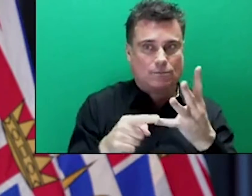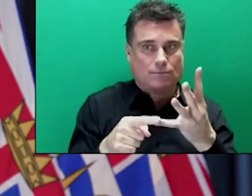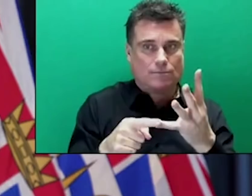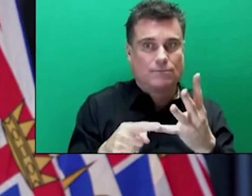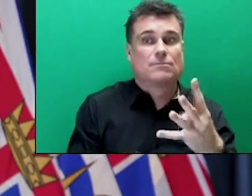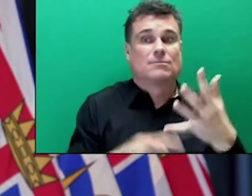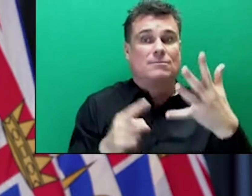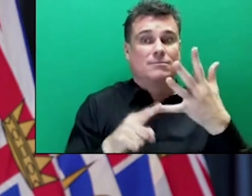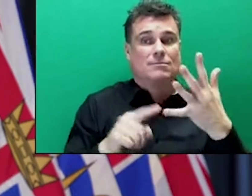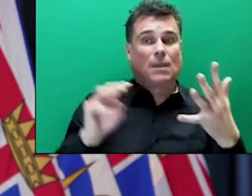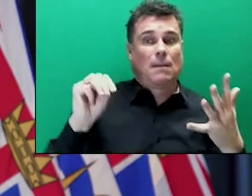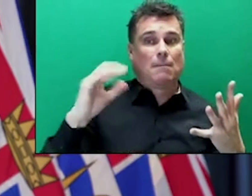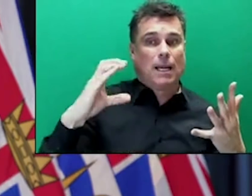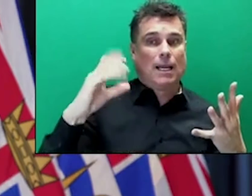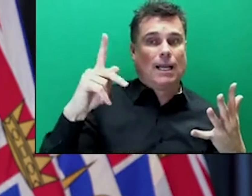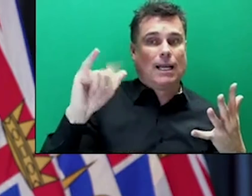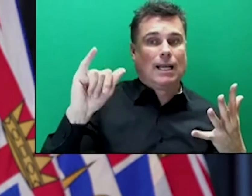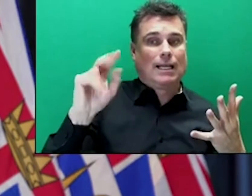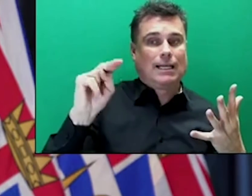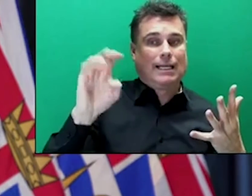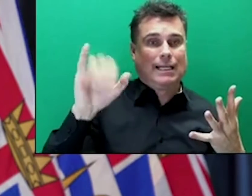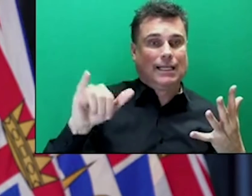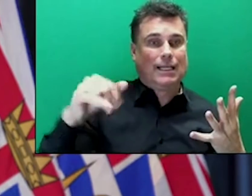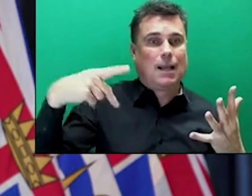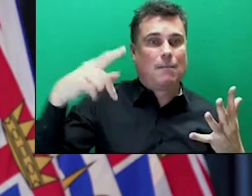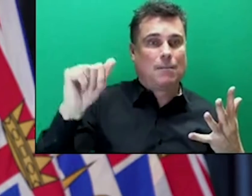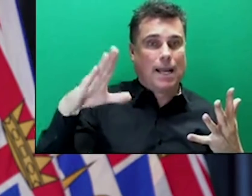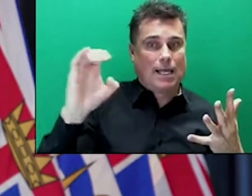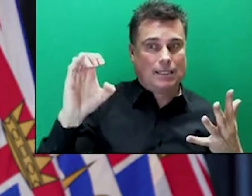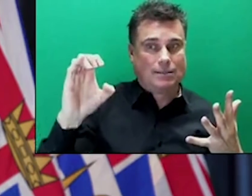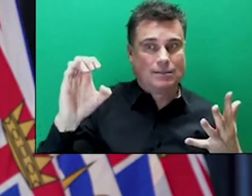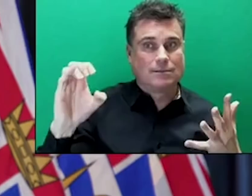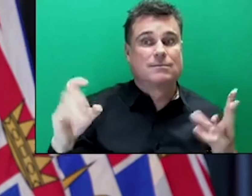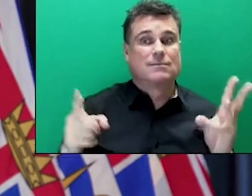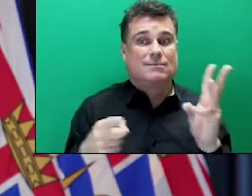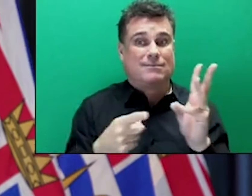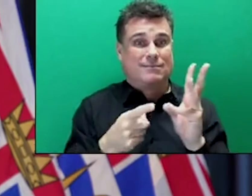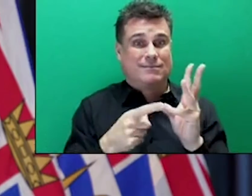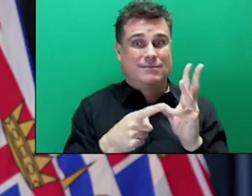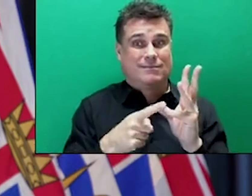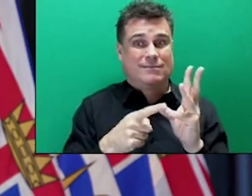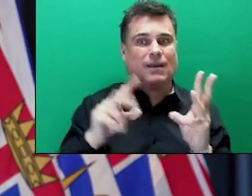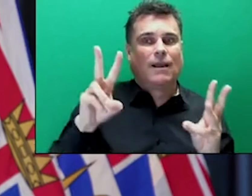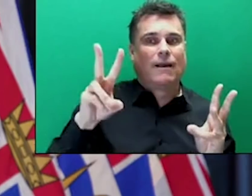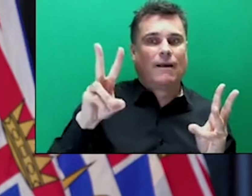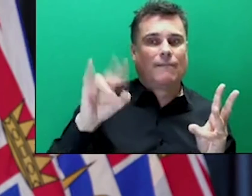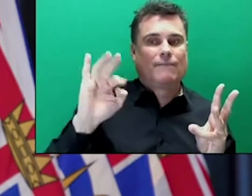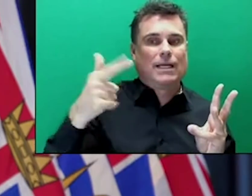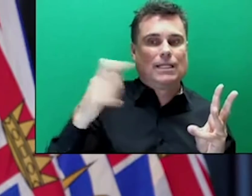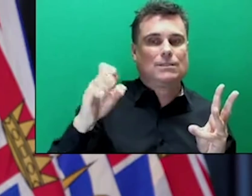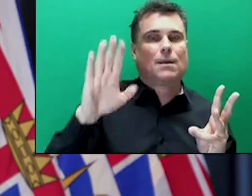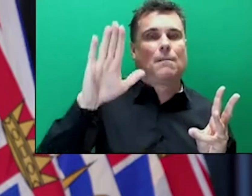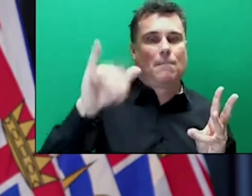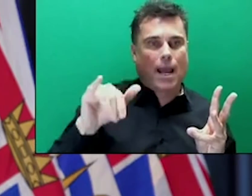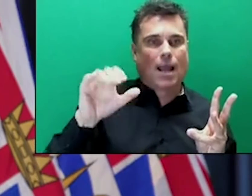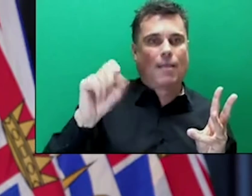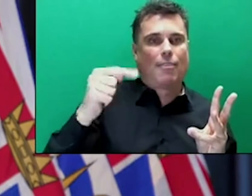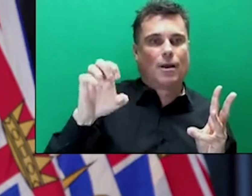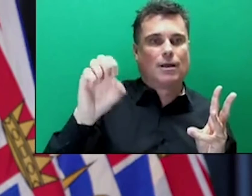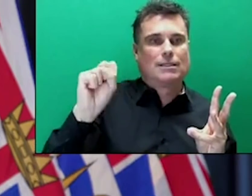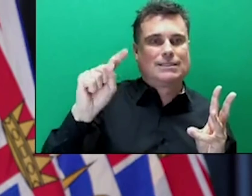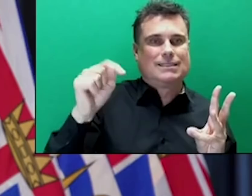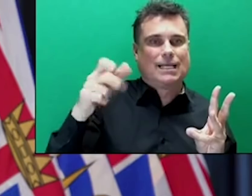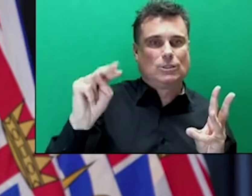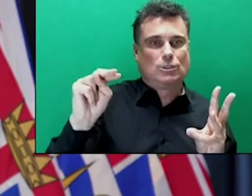Centre, Sunset Manor, Valley Haven Care Home, and Ridge Meadows Hospital. That leaves us with 57 active outbreaks